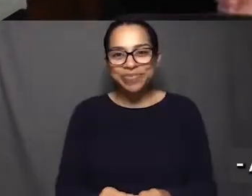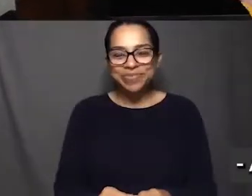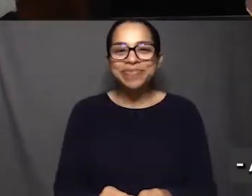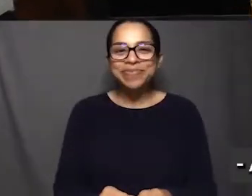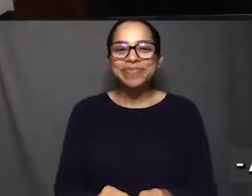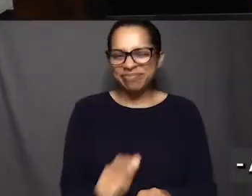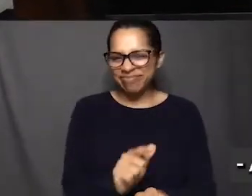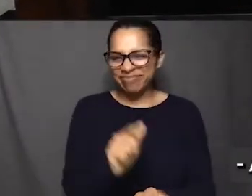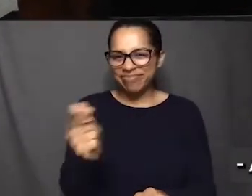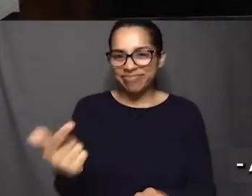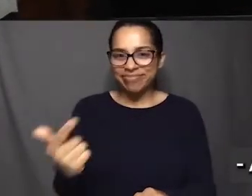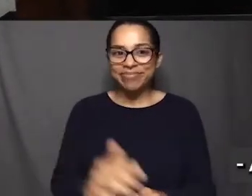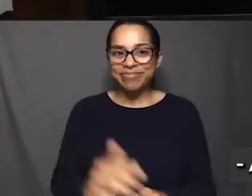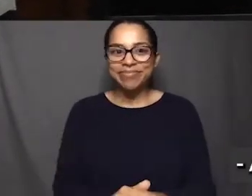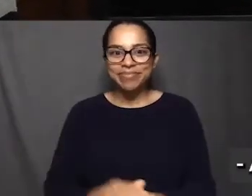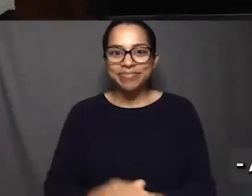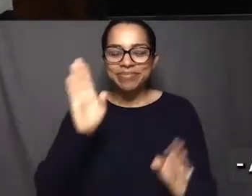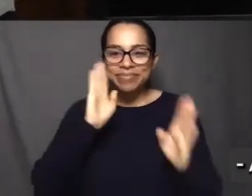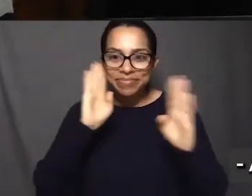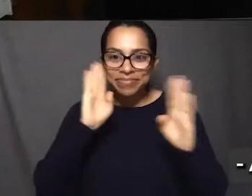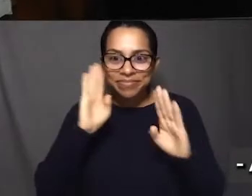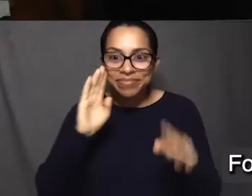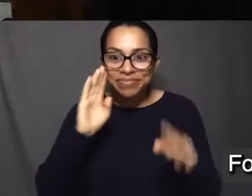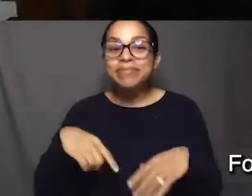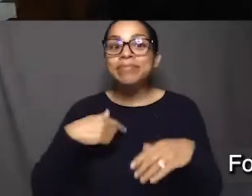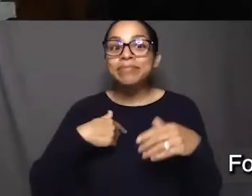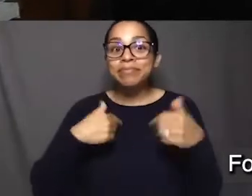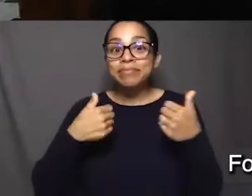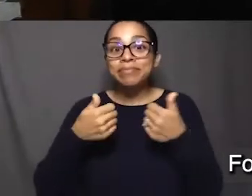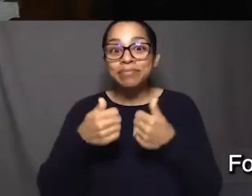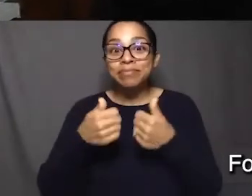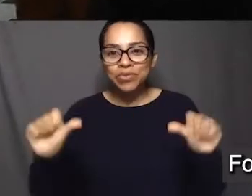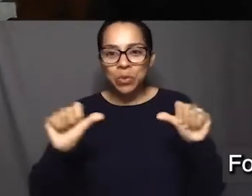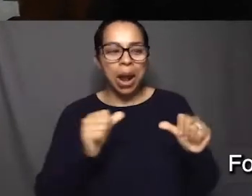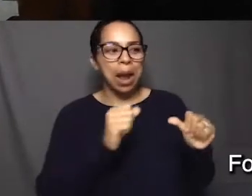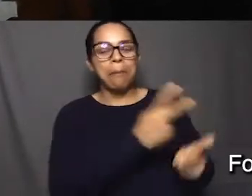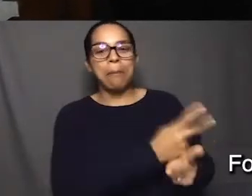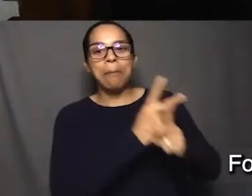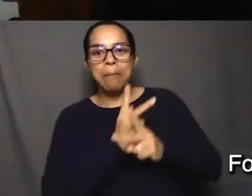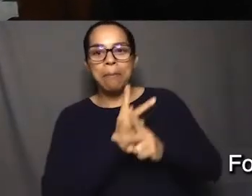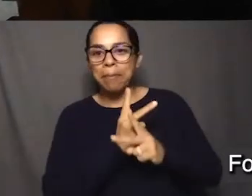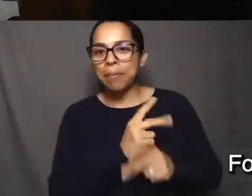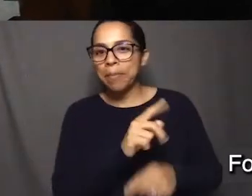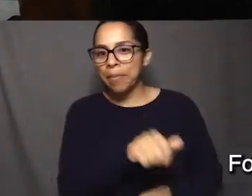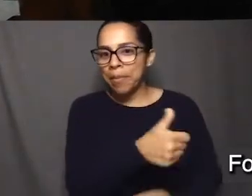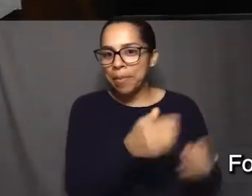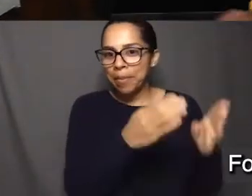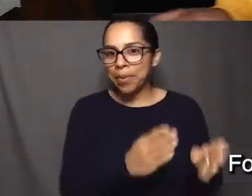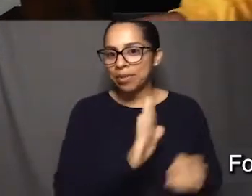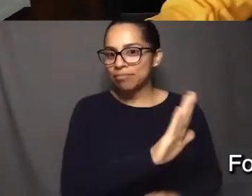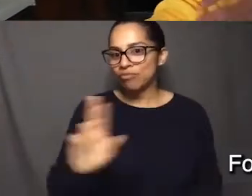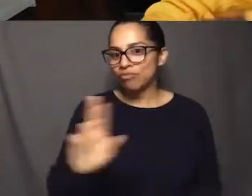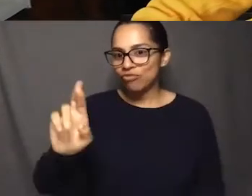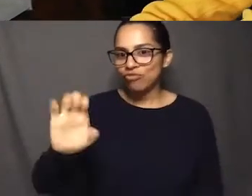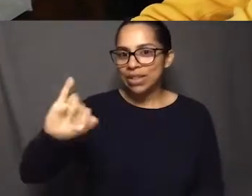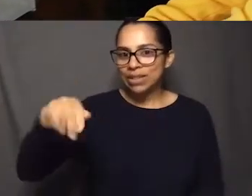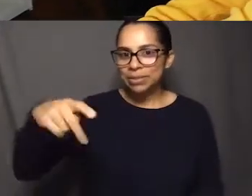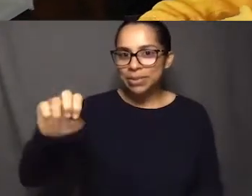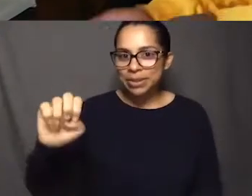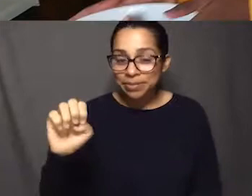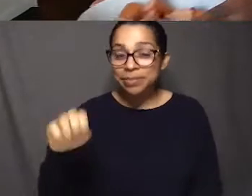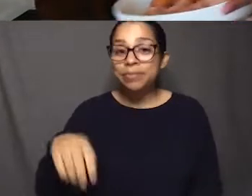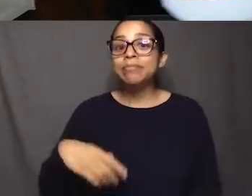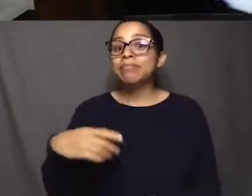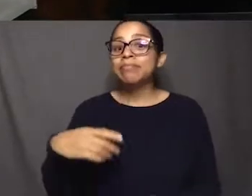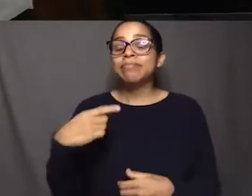Alpa just sent me his breakfast recipe. For breakfast, he eats sucuk with eggs. Instead of using